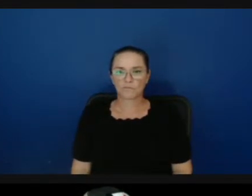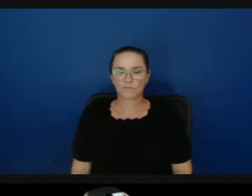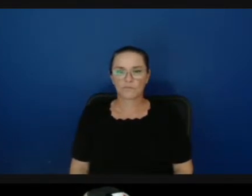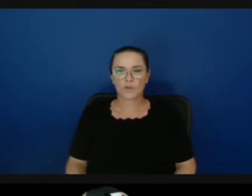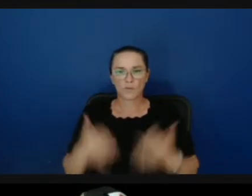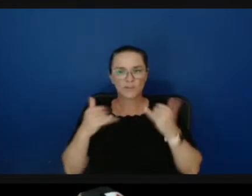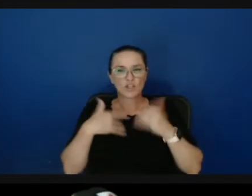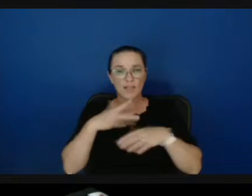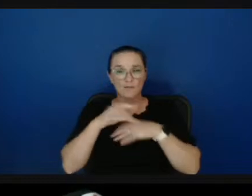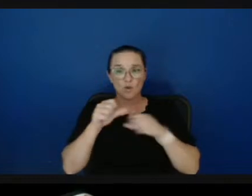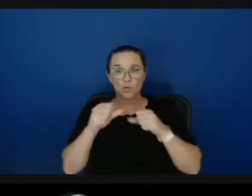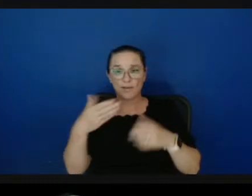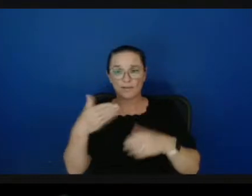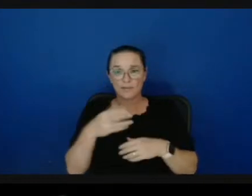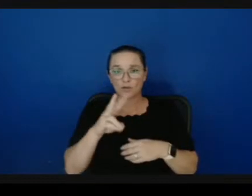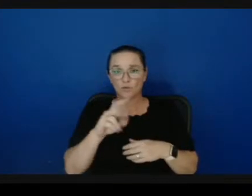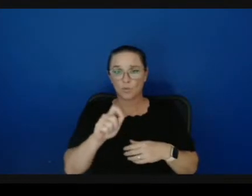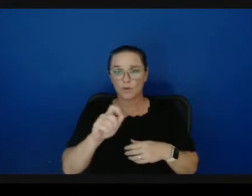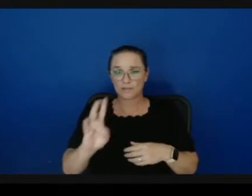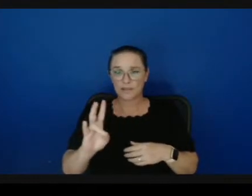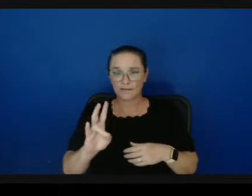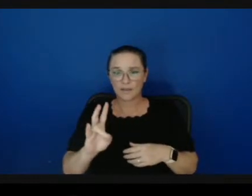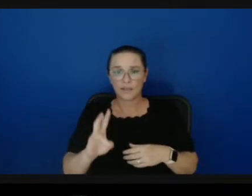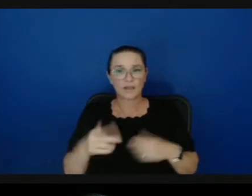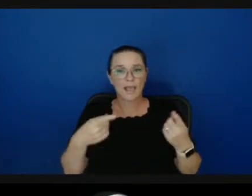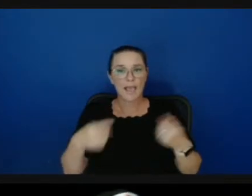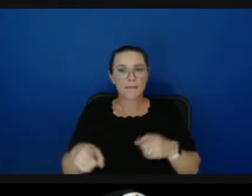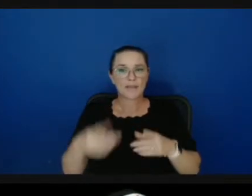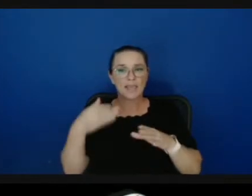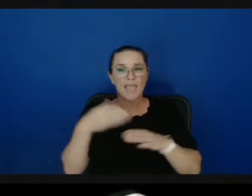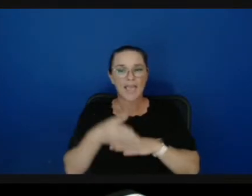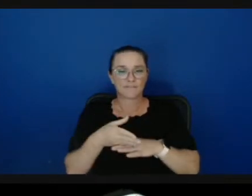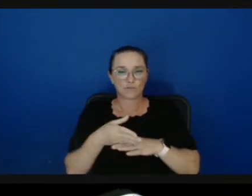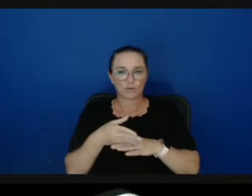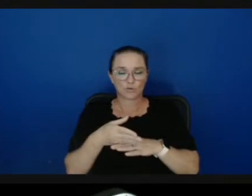here, 2.7 happening after the fact.